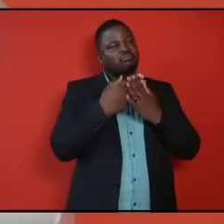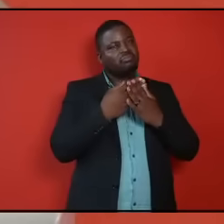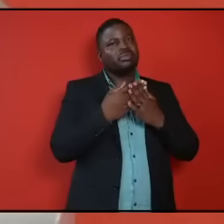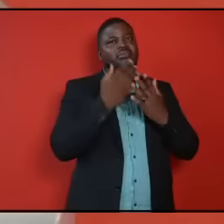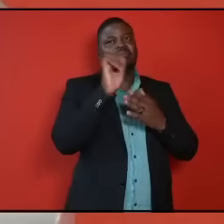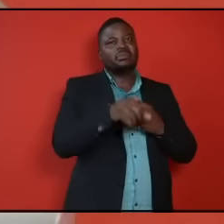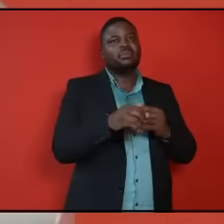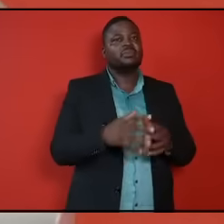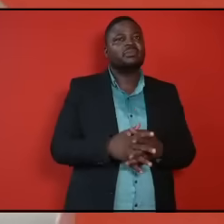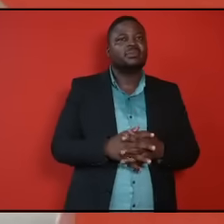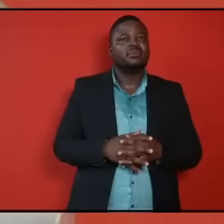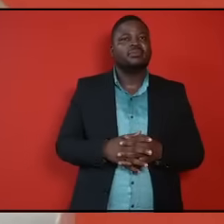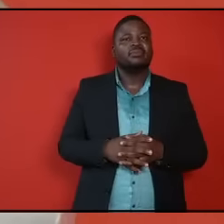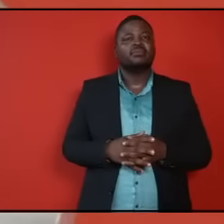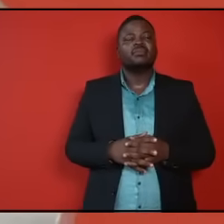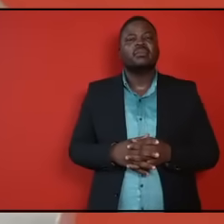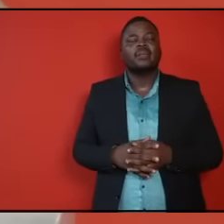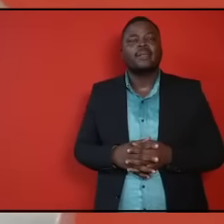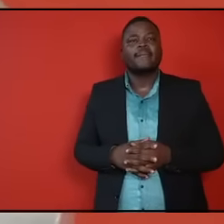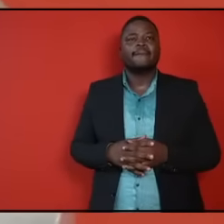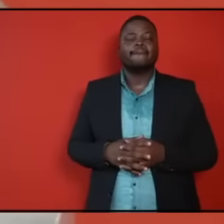Ekurhuleni.